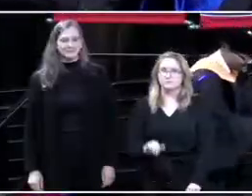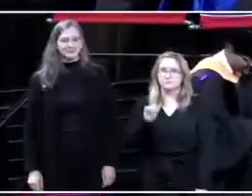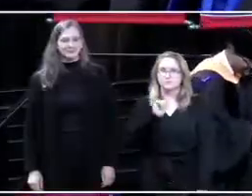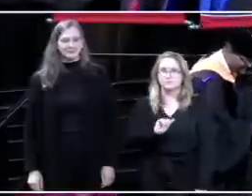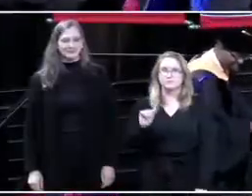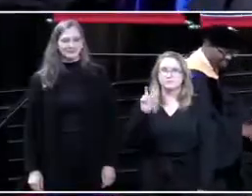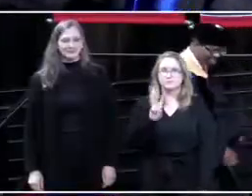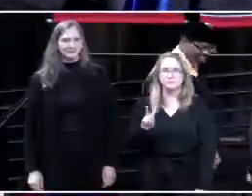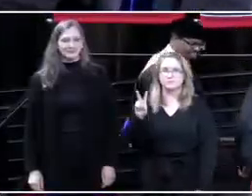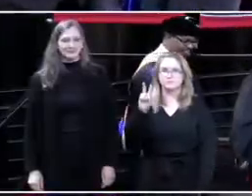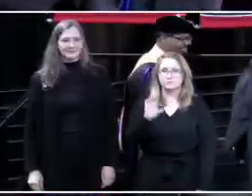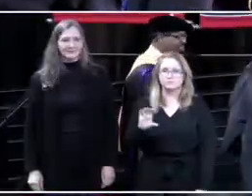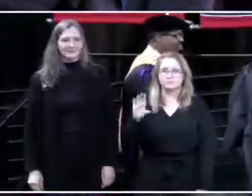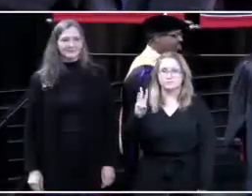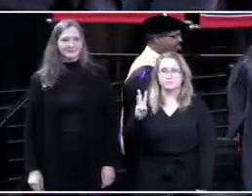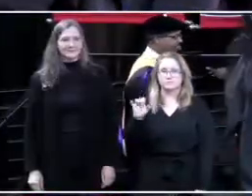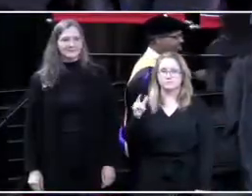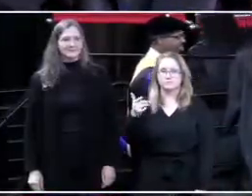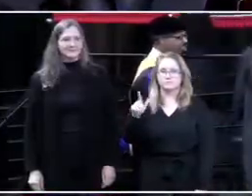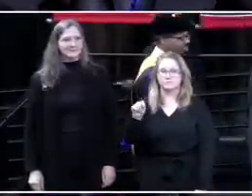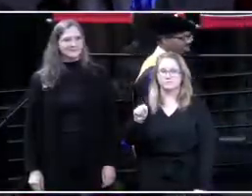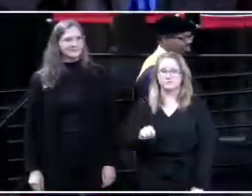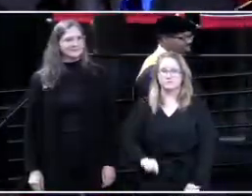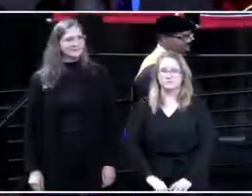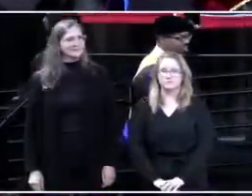Alexander Vincent Calperthwaite.